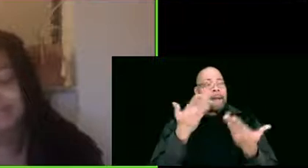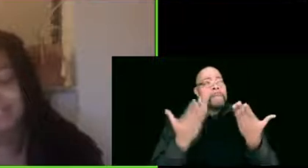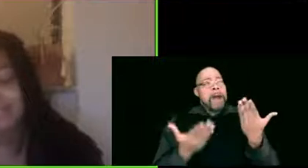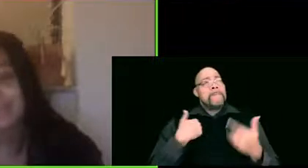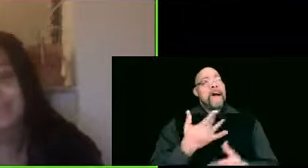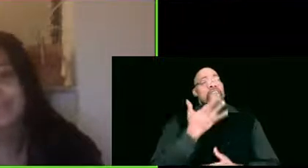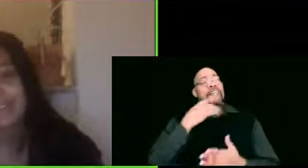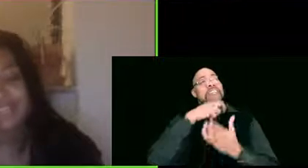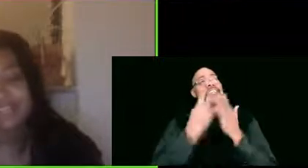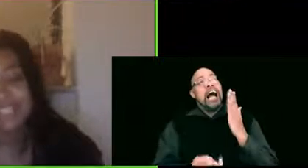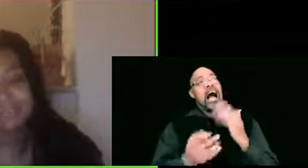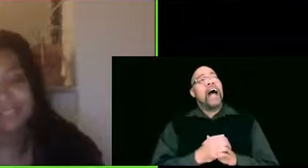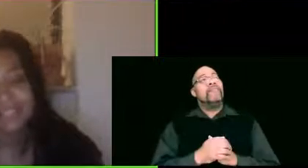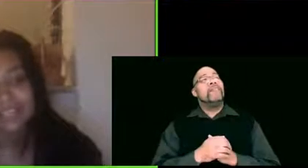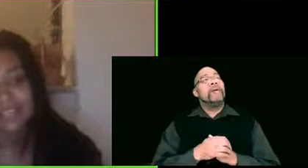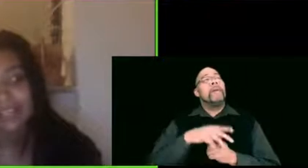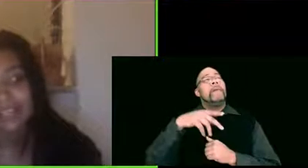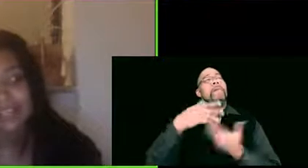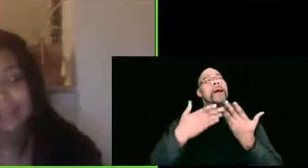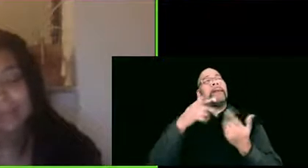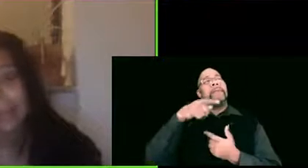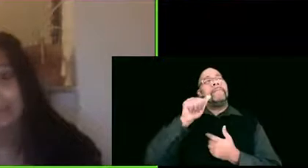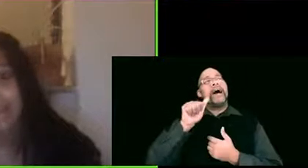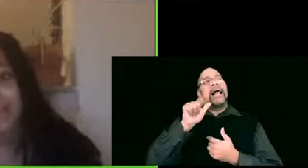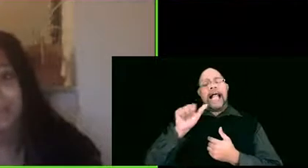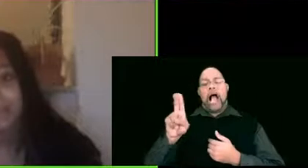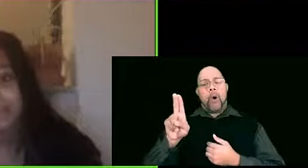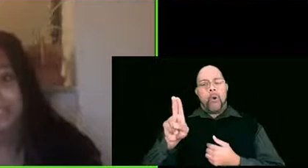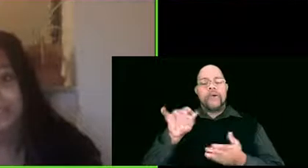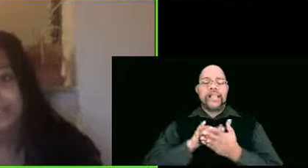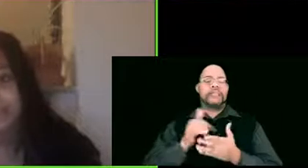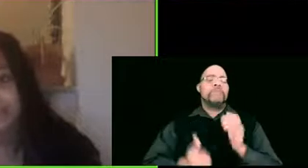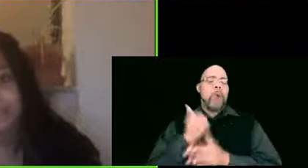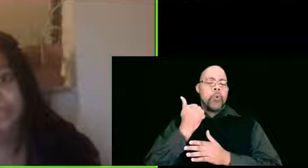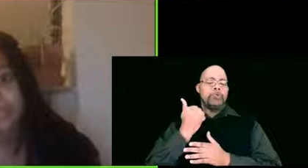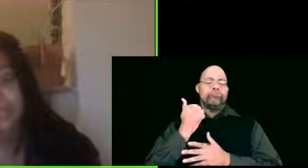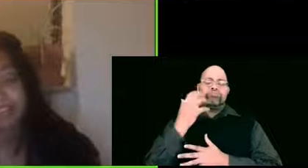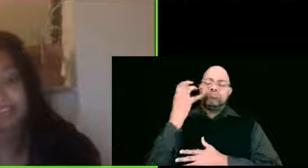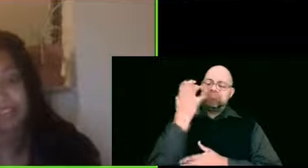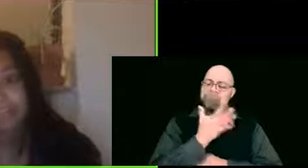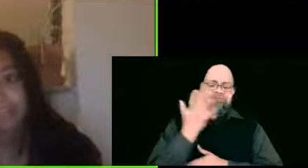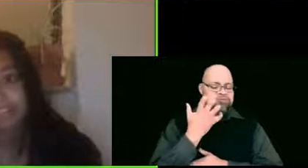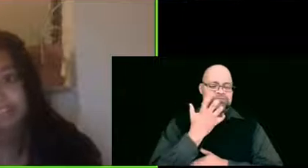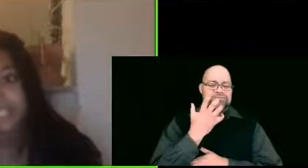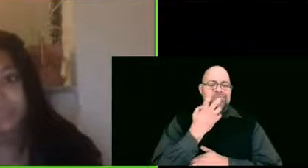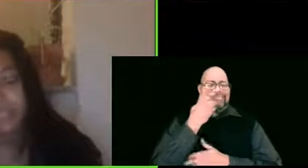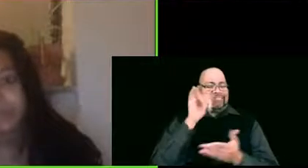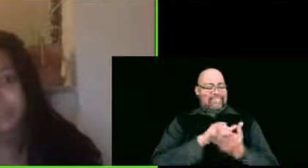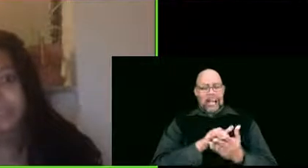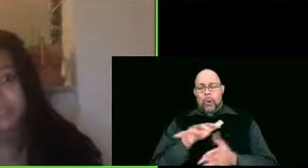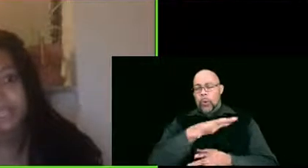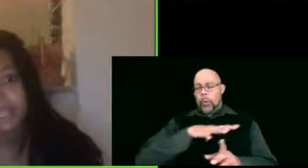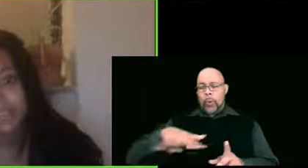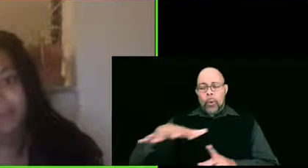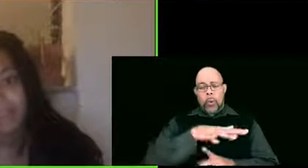the moment, possibly one of my favorite spots is out in Palau, which I think is one of the most incredible marine reserves in